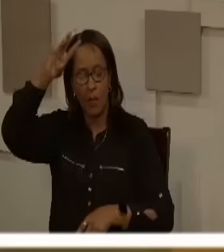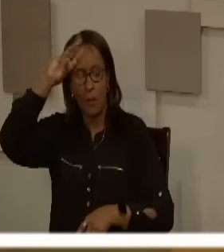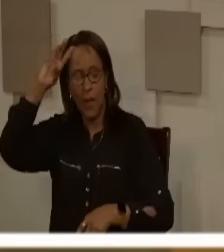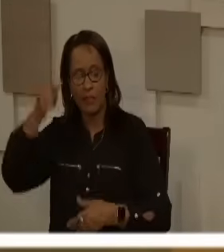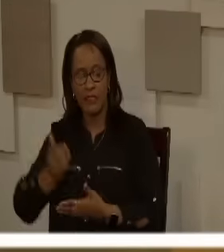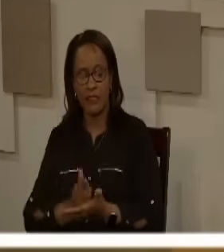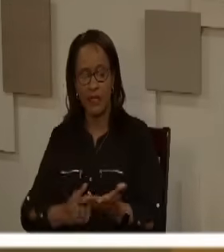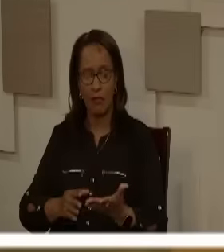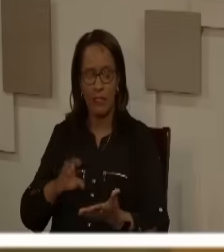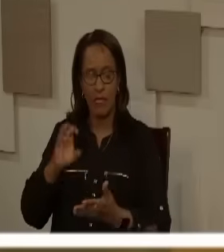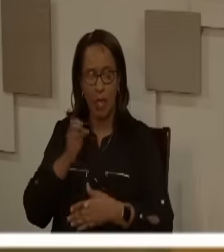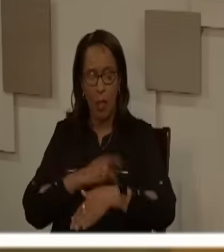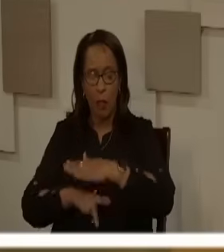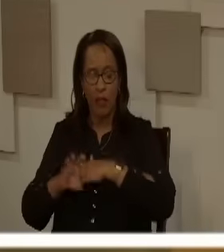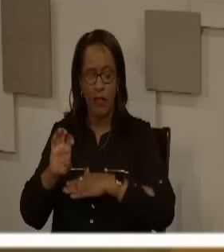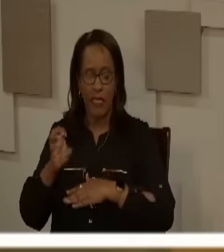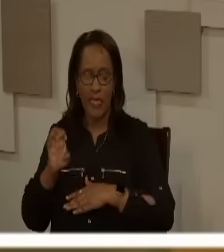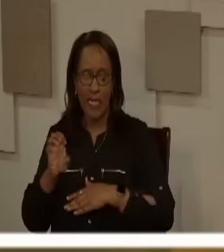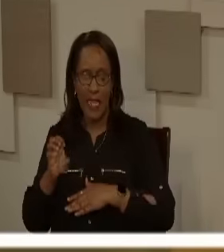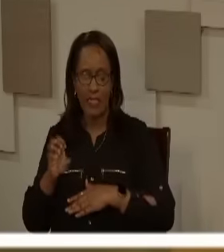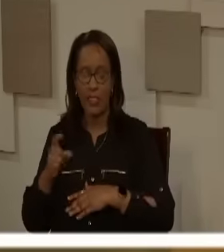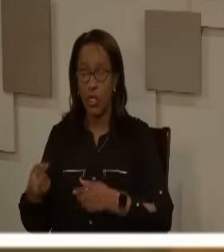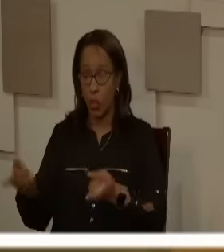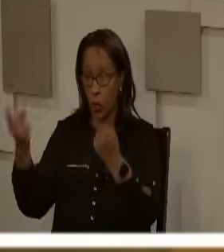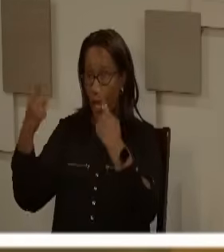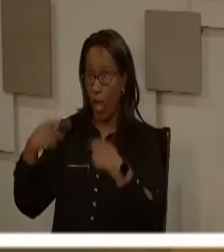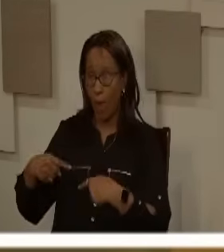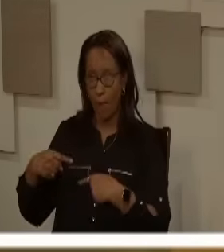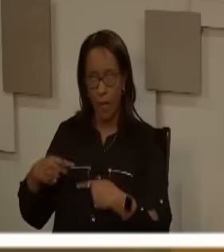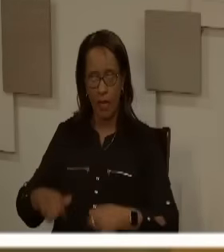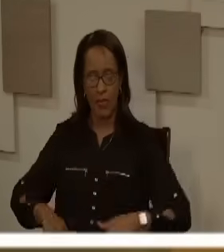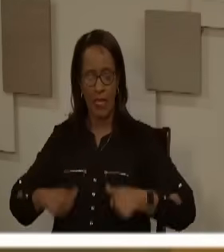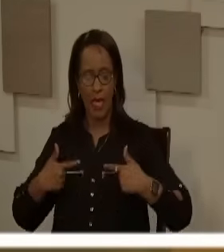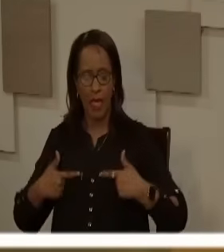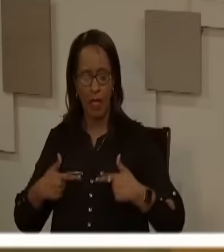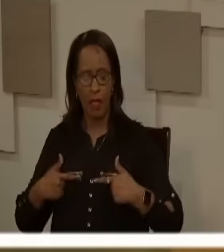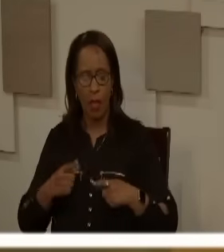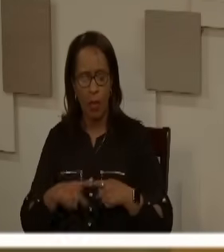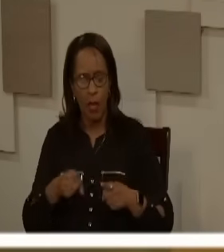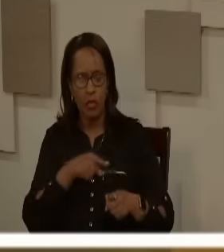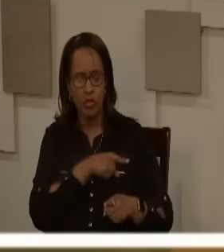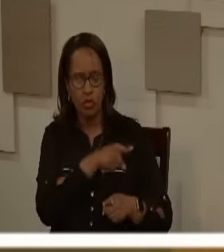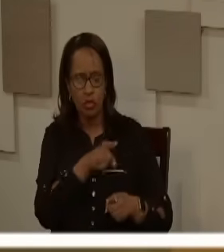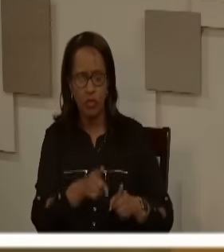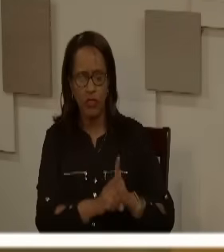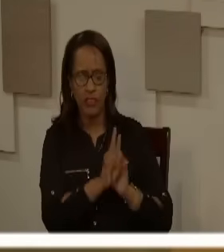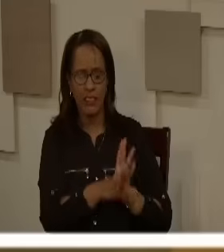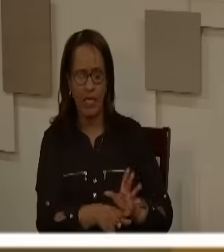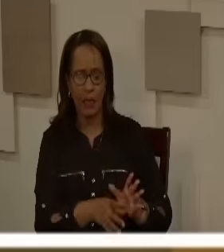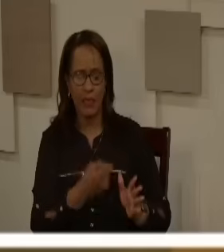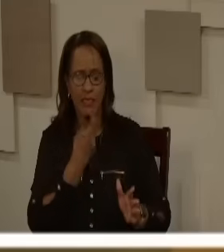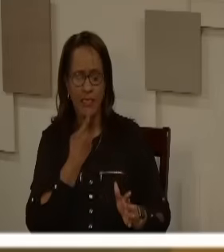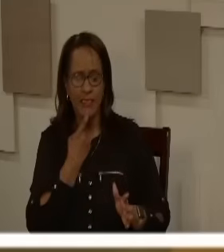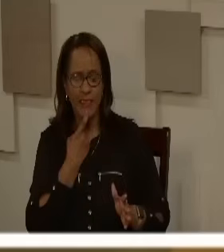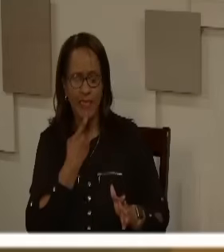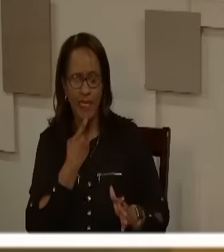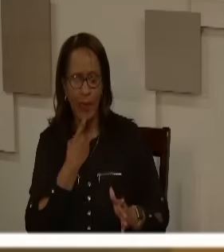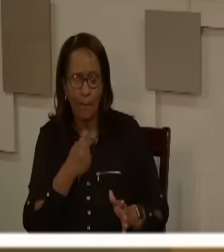you say I am?" It was Peter who spoke up. "The Christ of God," he